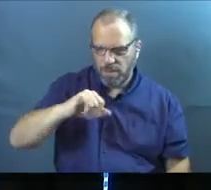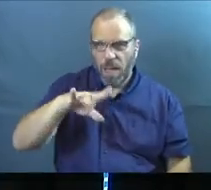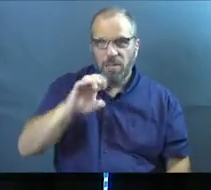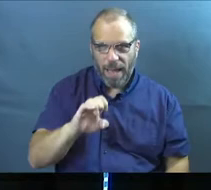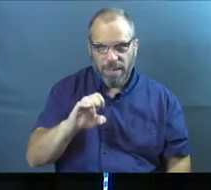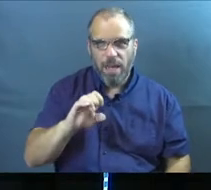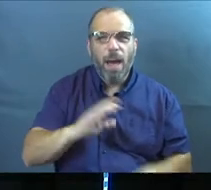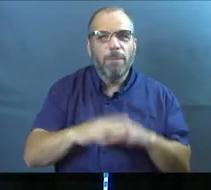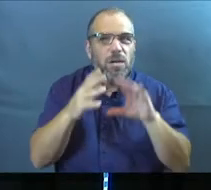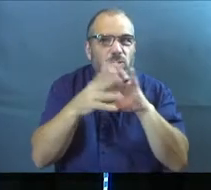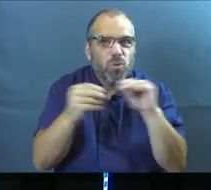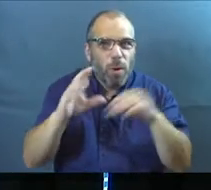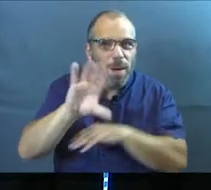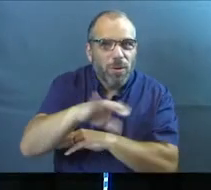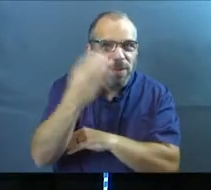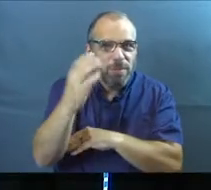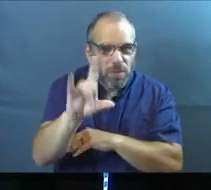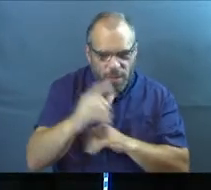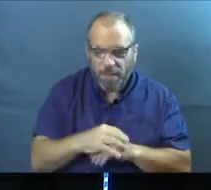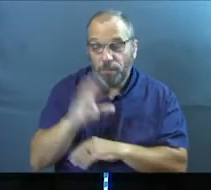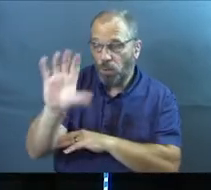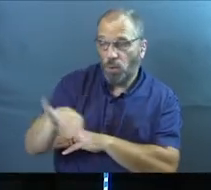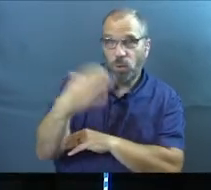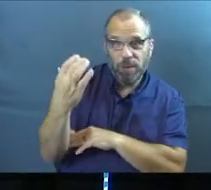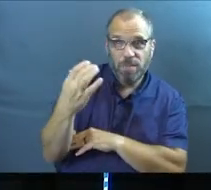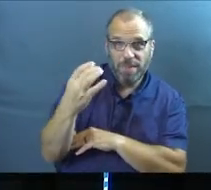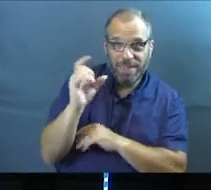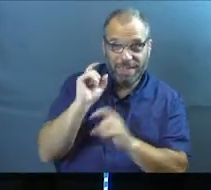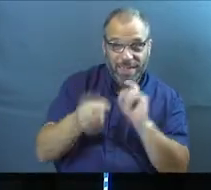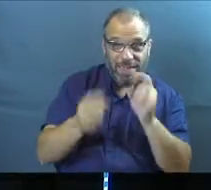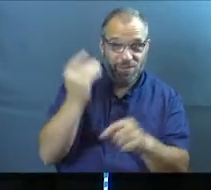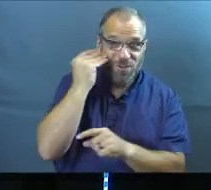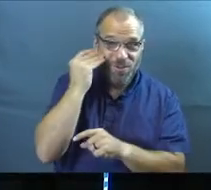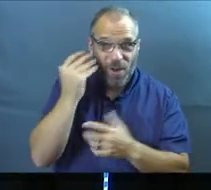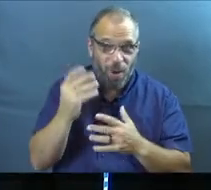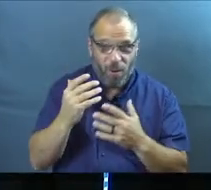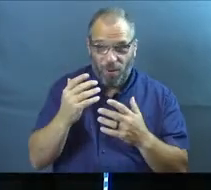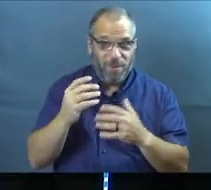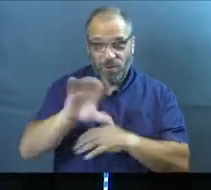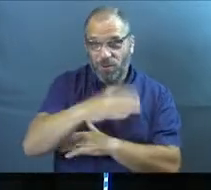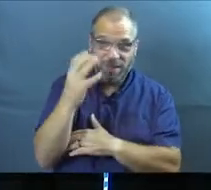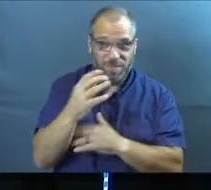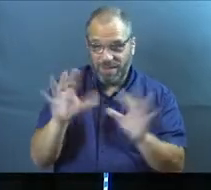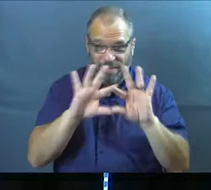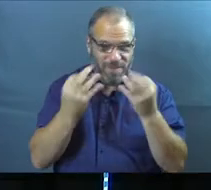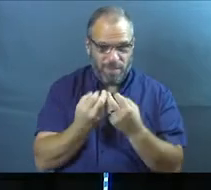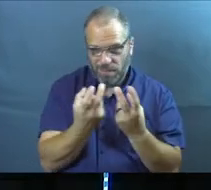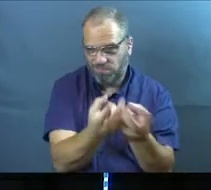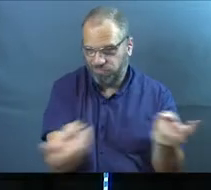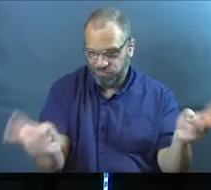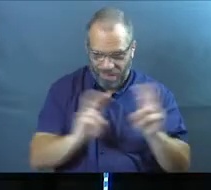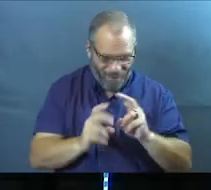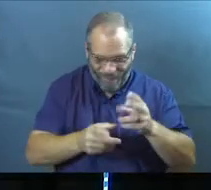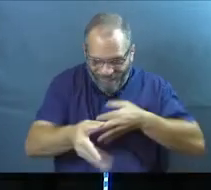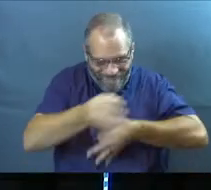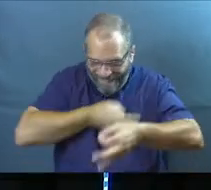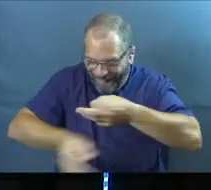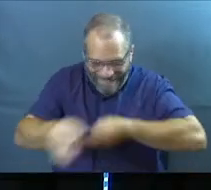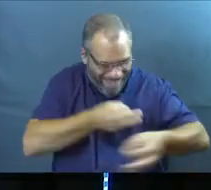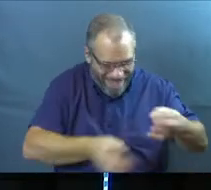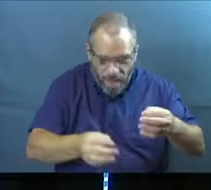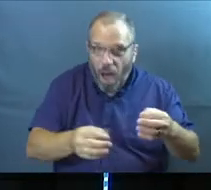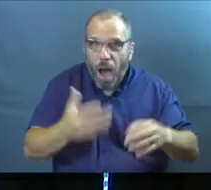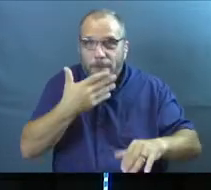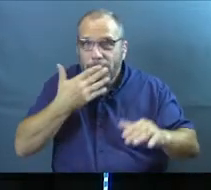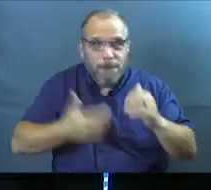but a little bit of story about Christmas. So Christmas gifts, you gather around as a family and you trade all your gifts back and forth, and